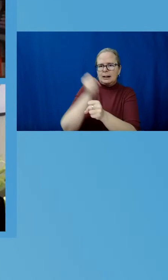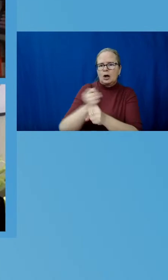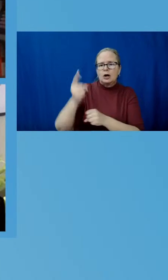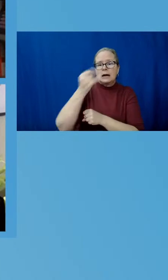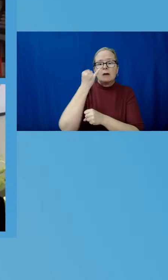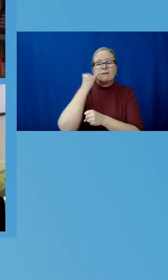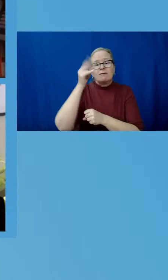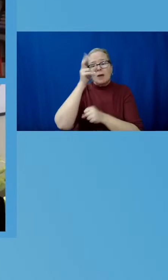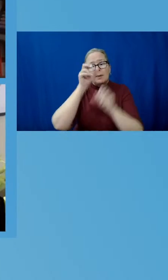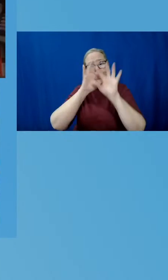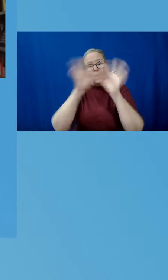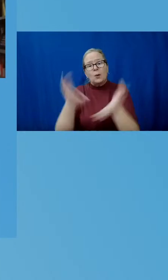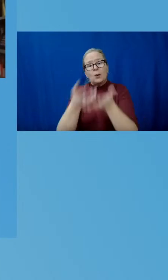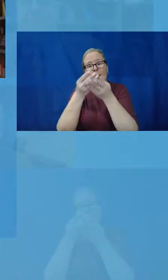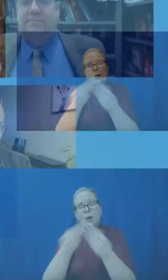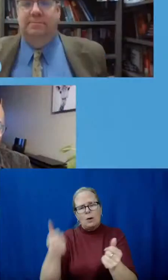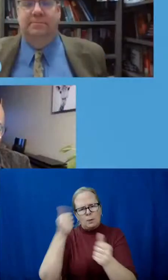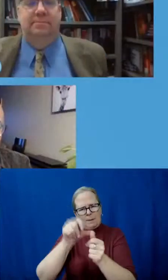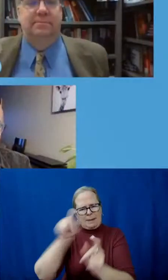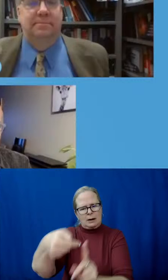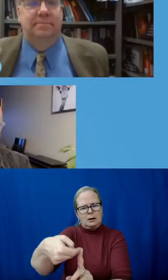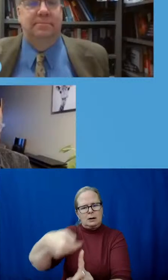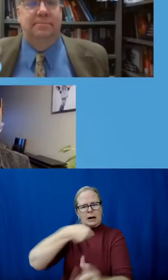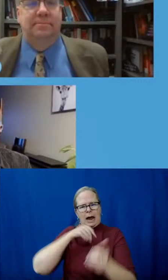the election actually takes place.